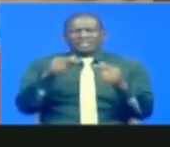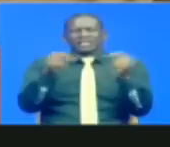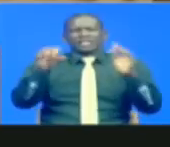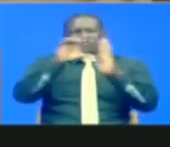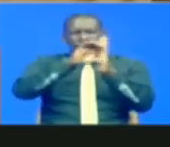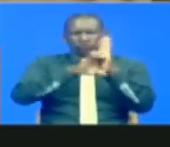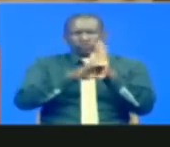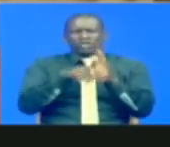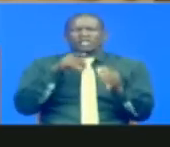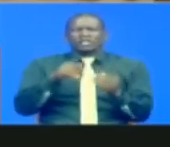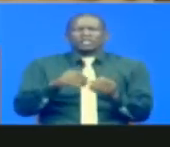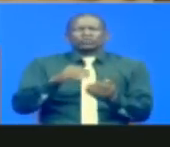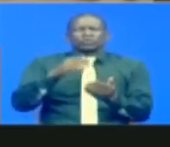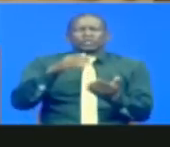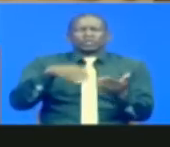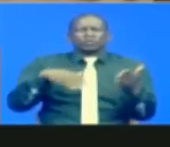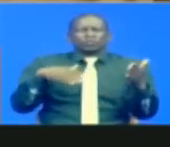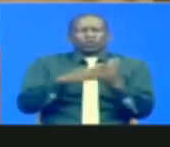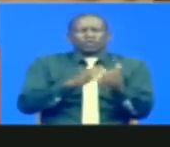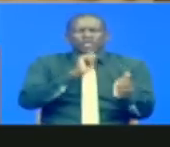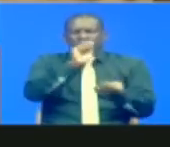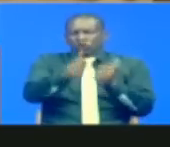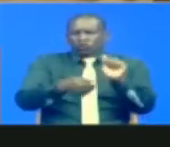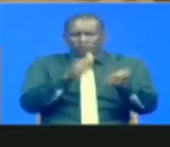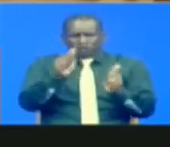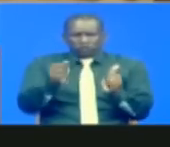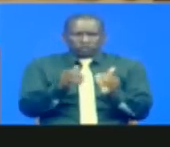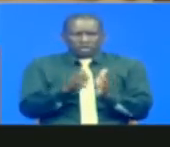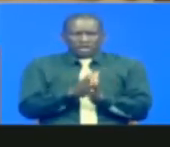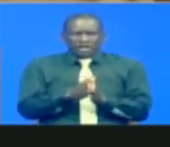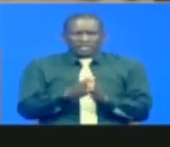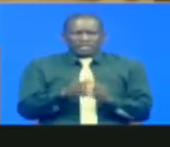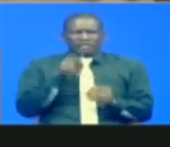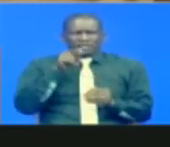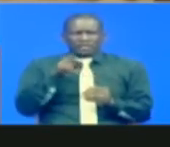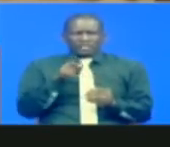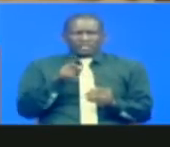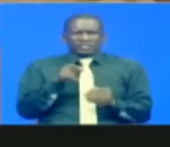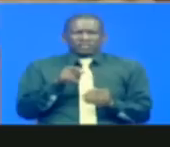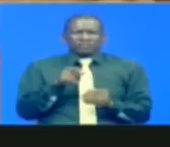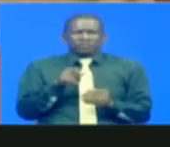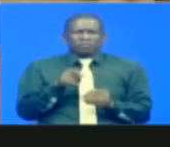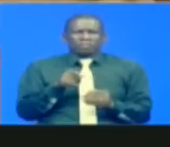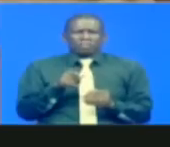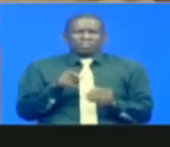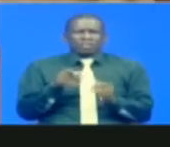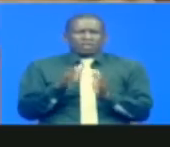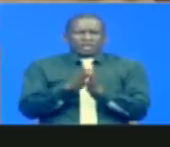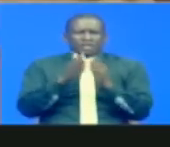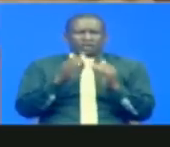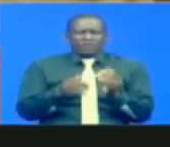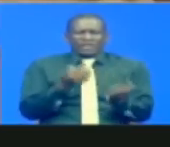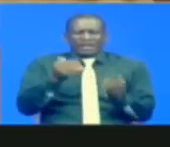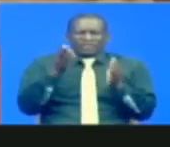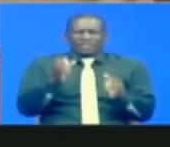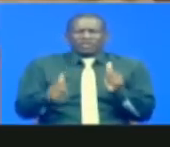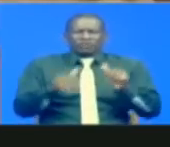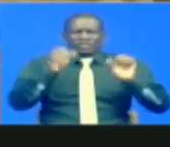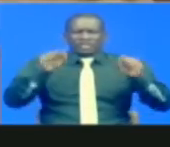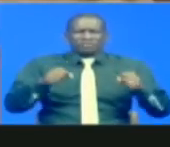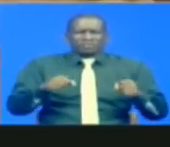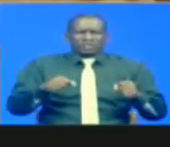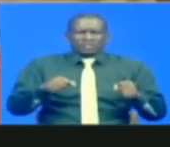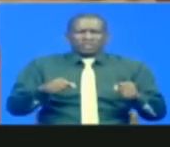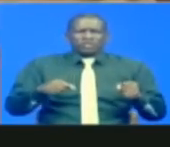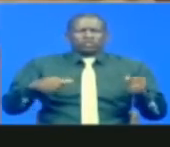competitive law, which rules our anti-competitive practices, and anything that might distort